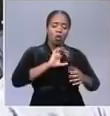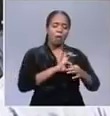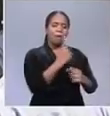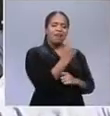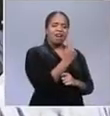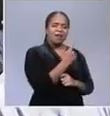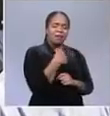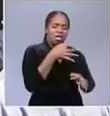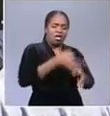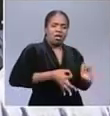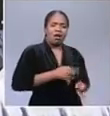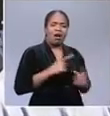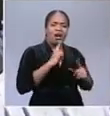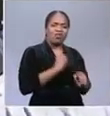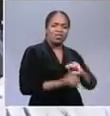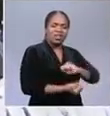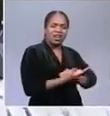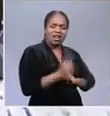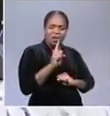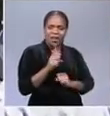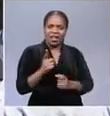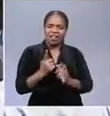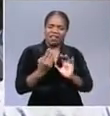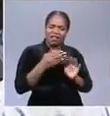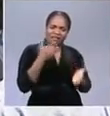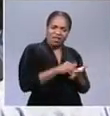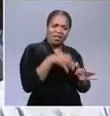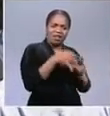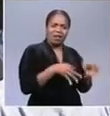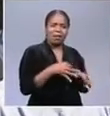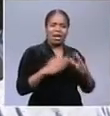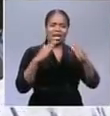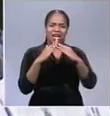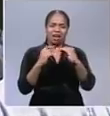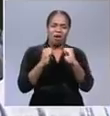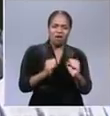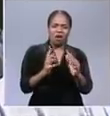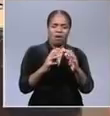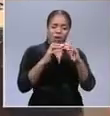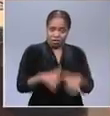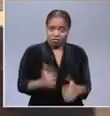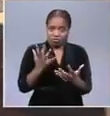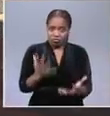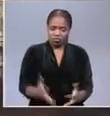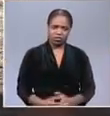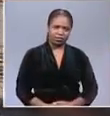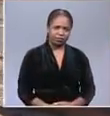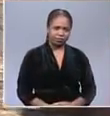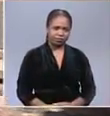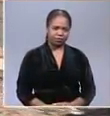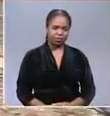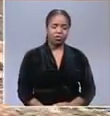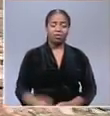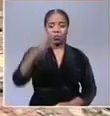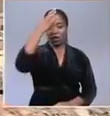Abantu abasekhaya bazi ukuthi yini enzekile ufune ngifike ngichaze konke nokuthi indlu ibiqine kanjani njengoba uyibona nje. Government is promising to